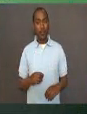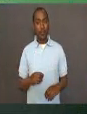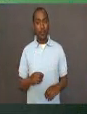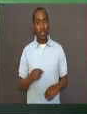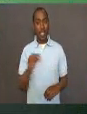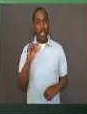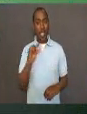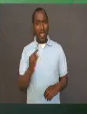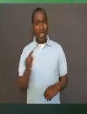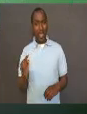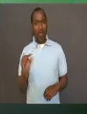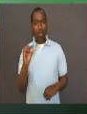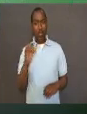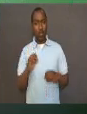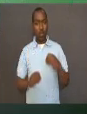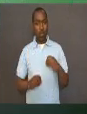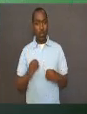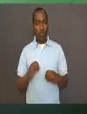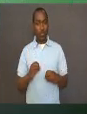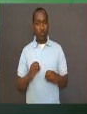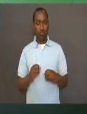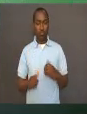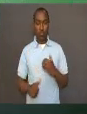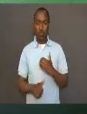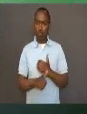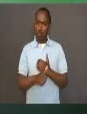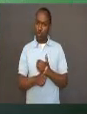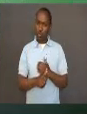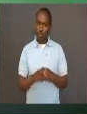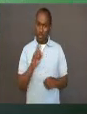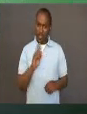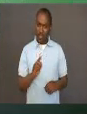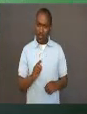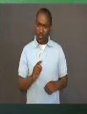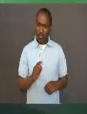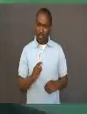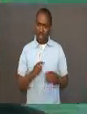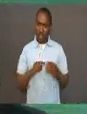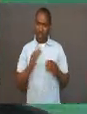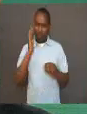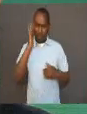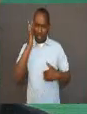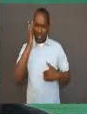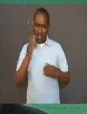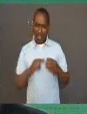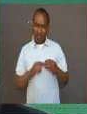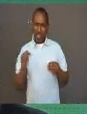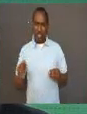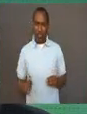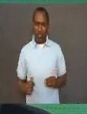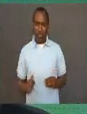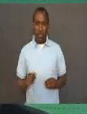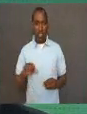Some microorganisms are harmful and can cause disease, while others